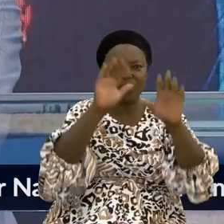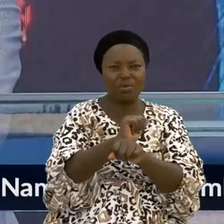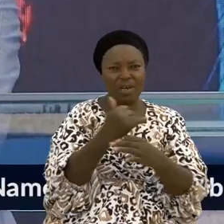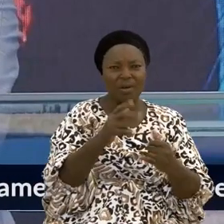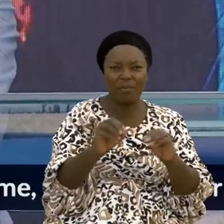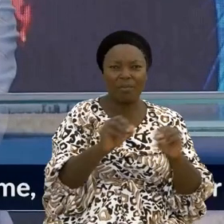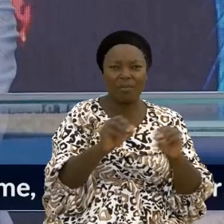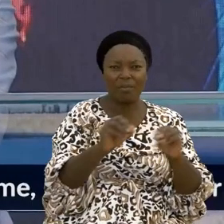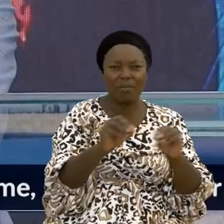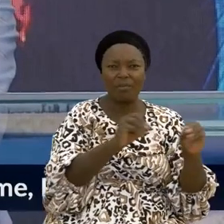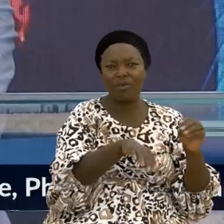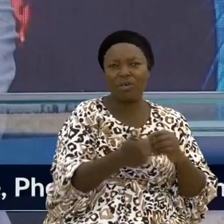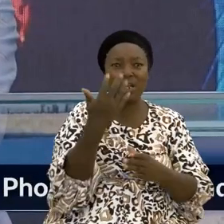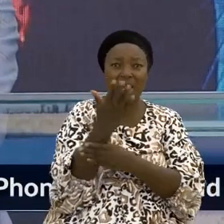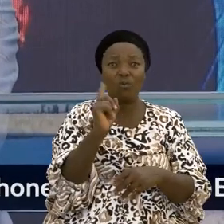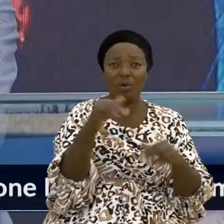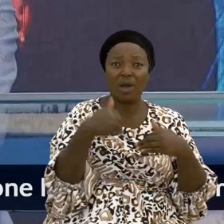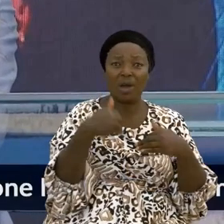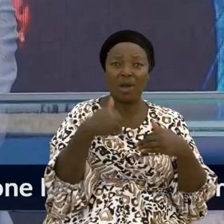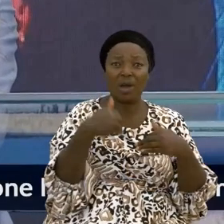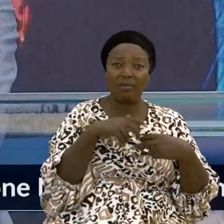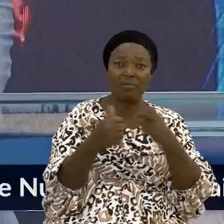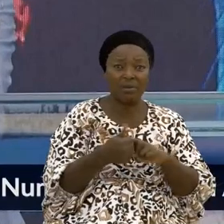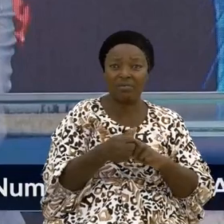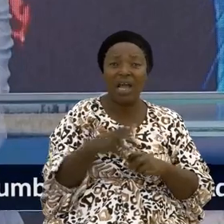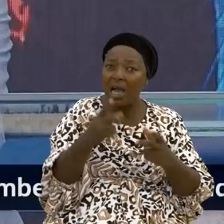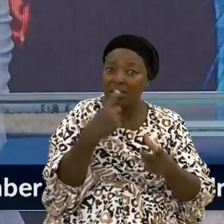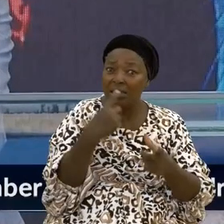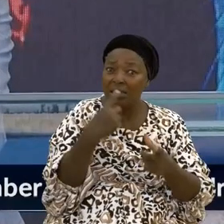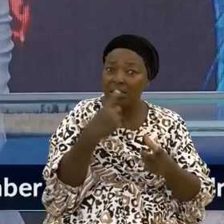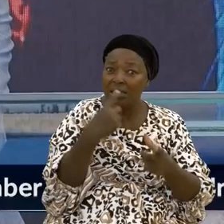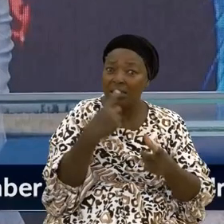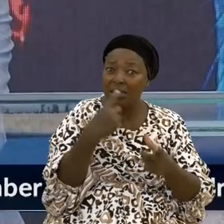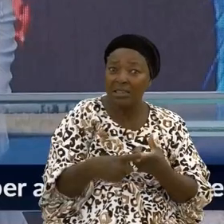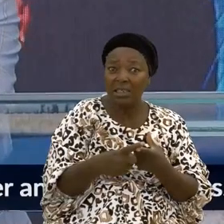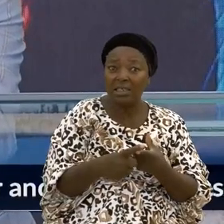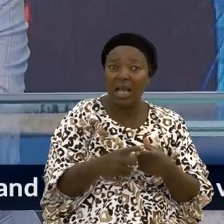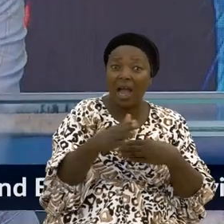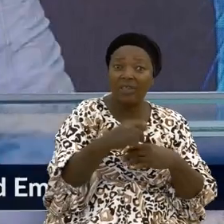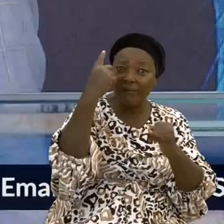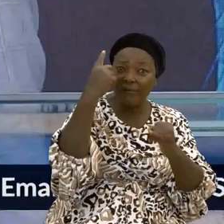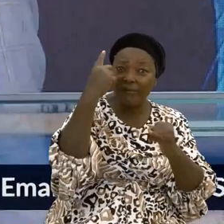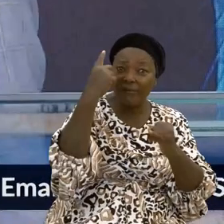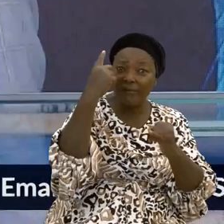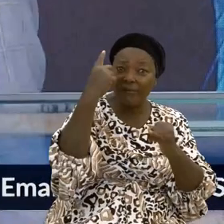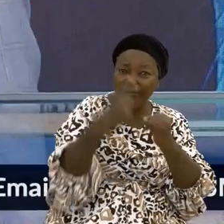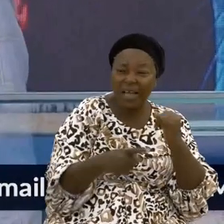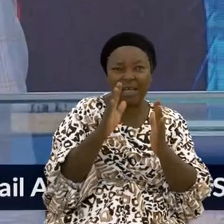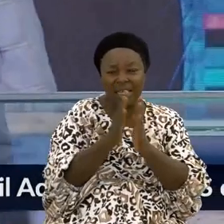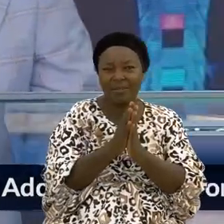other hand where you have your problem. And then, after the final